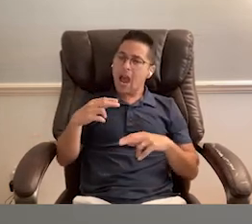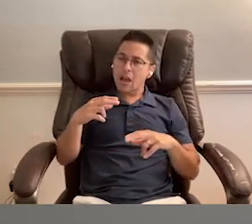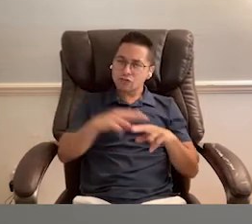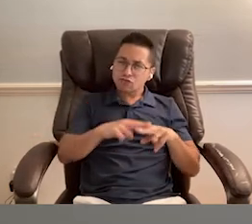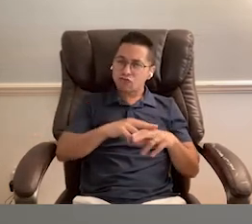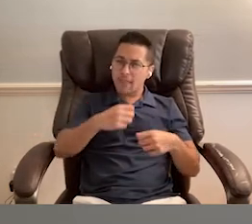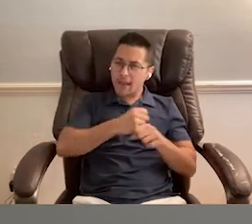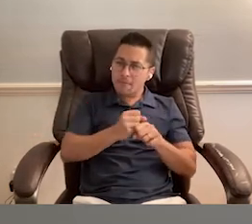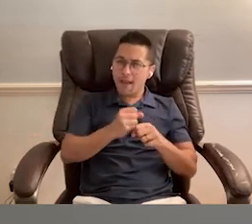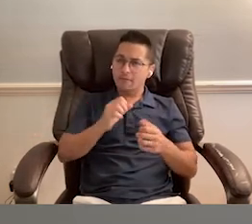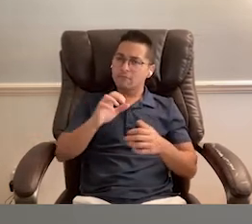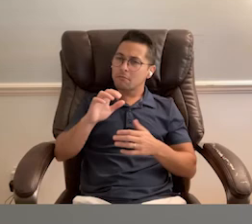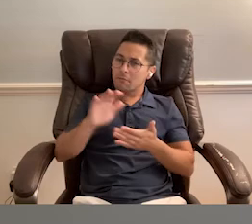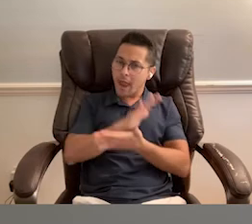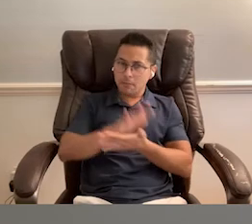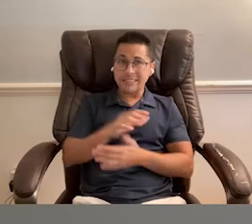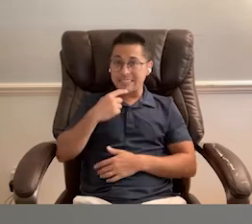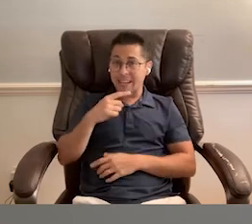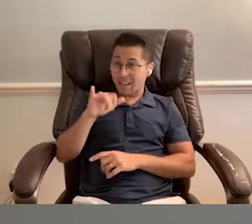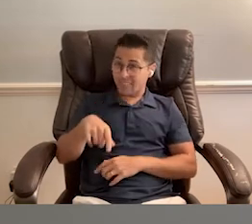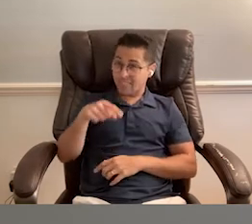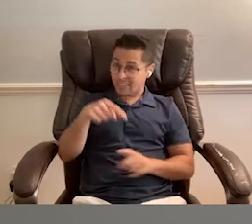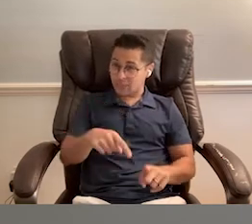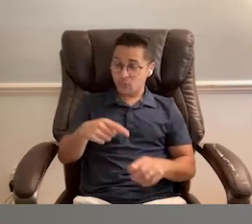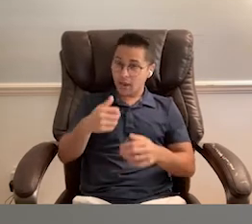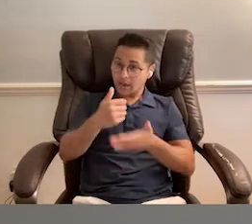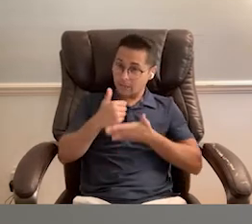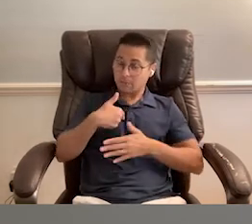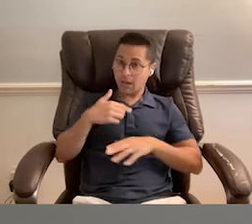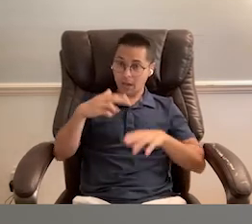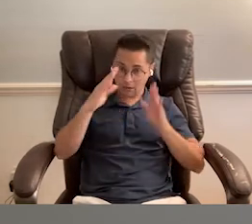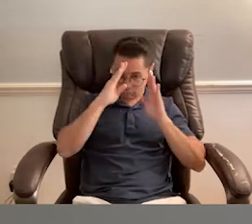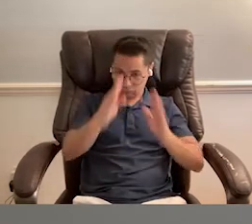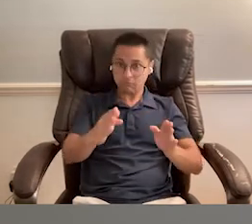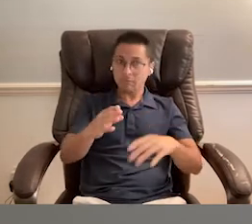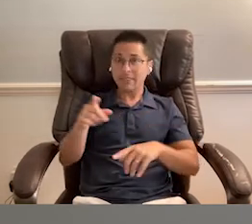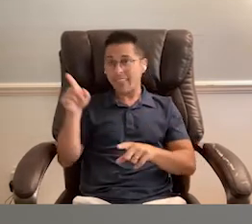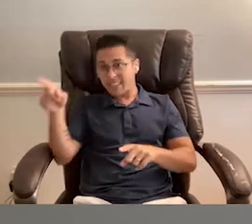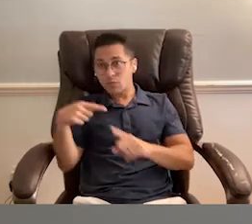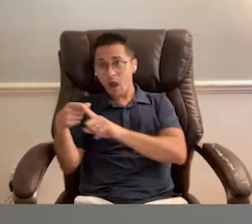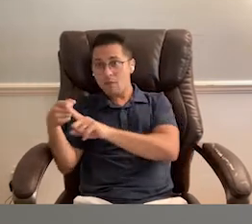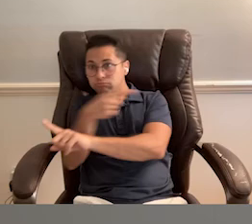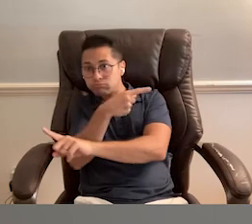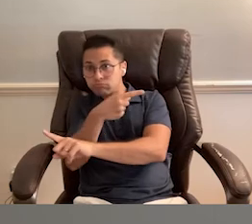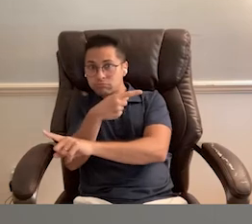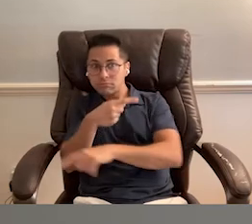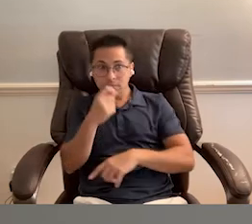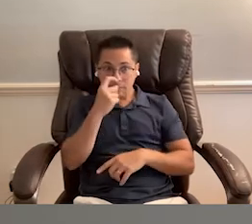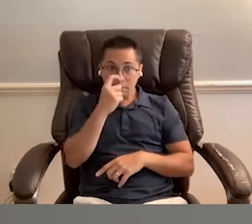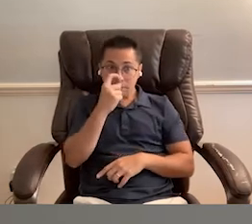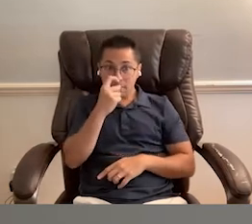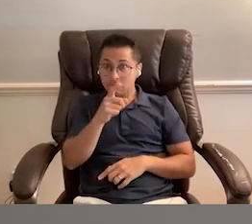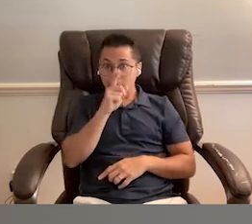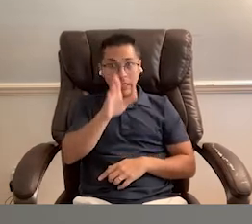out of construction paper, and he said, "This is what keeps me on track. This is what derails me." Cute as